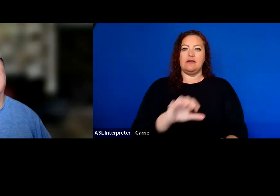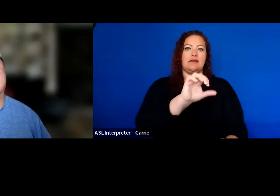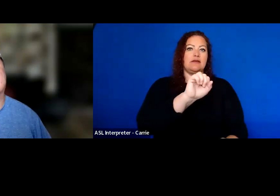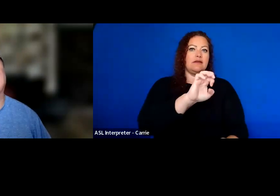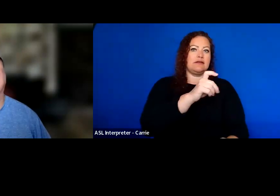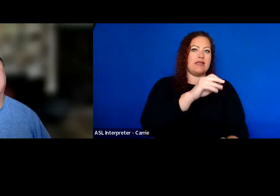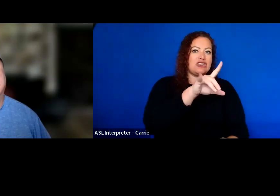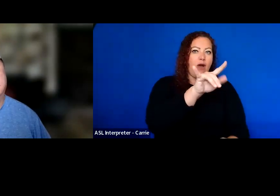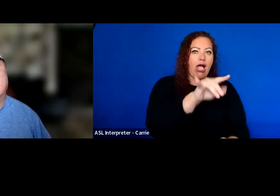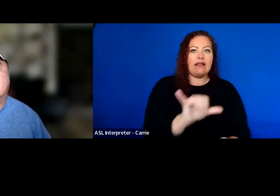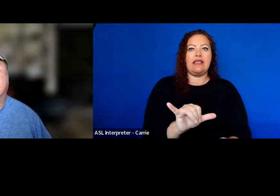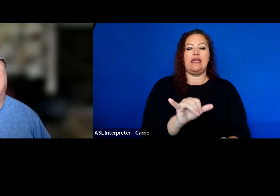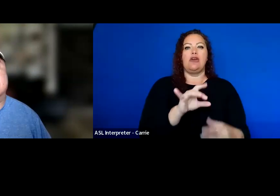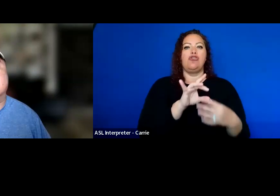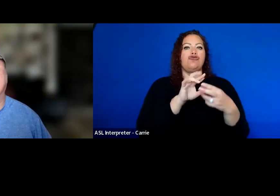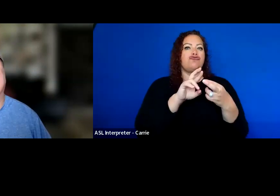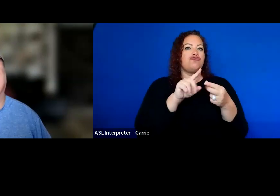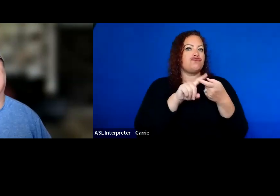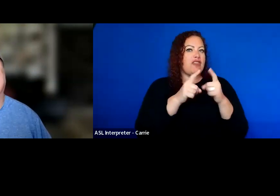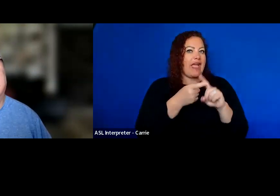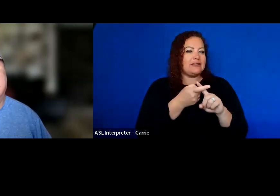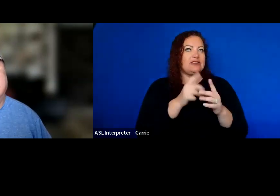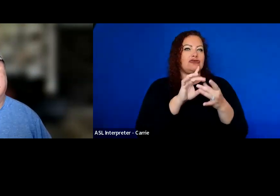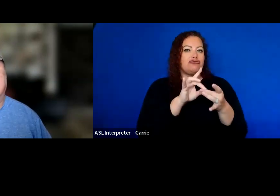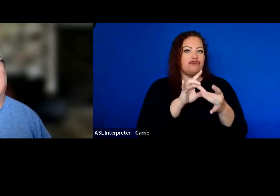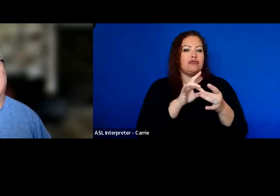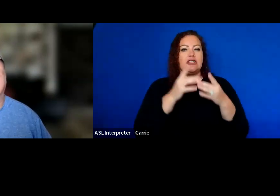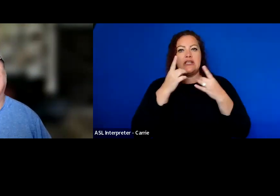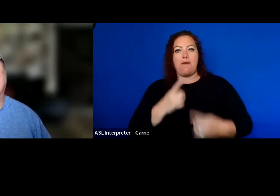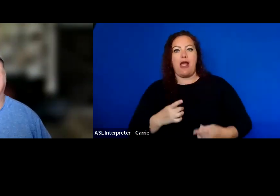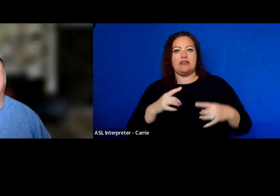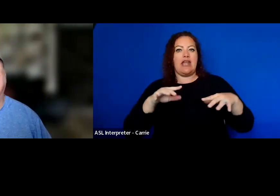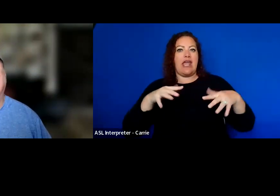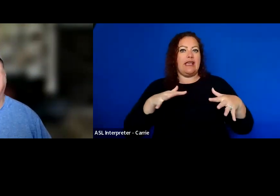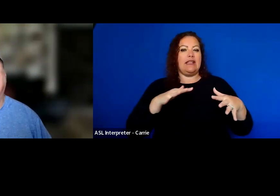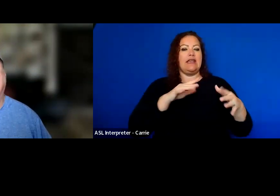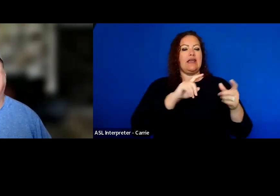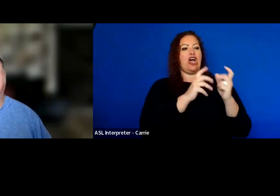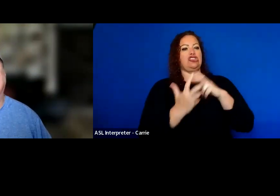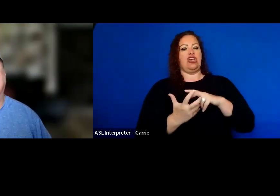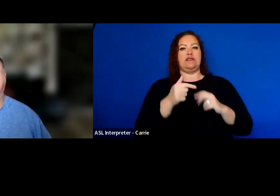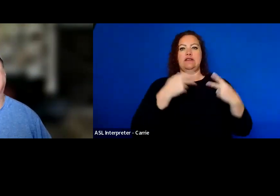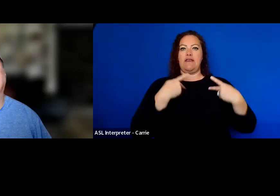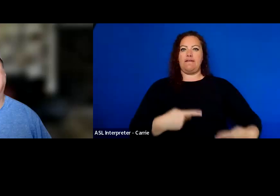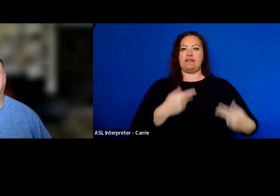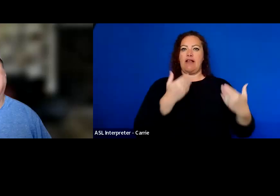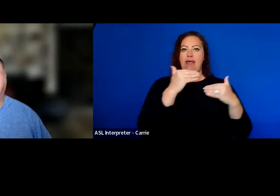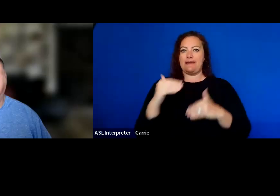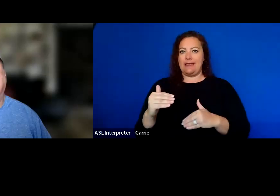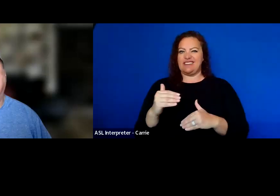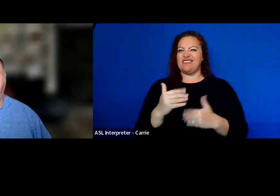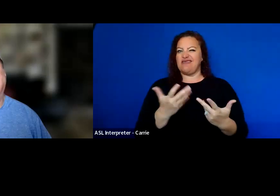Sexuality, relationships, depression, anxiety, adjusting to the physical limitations. So